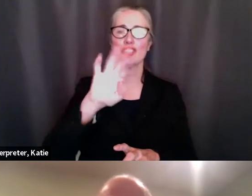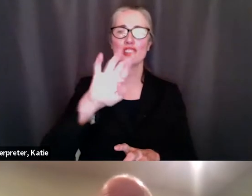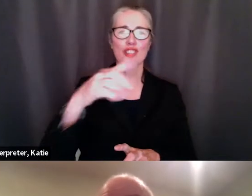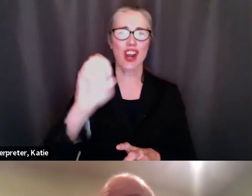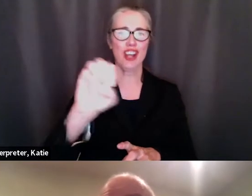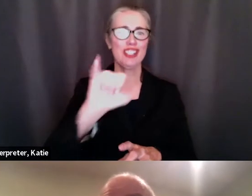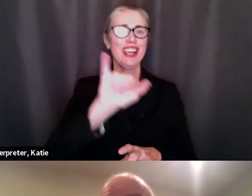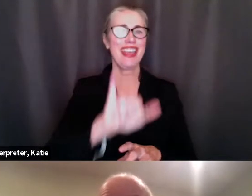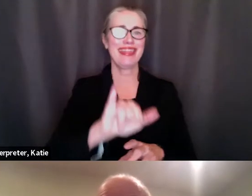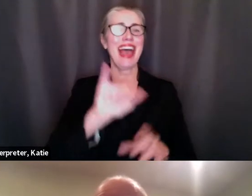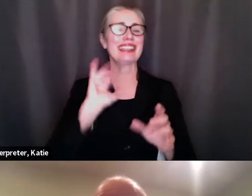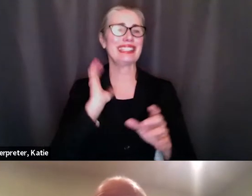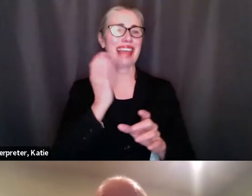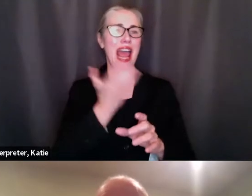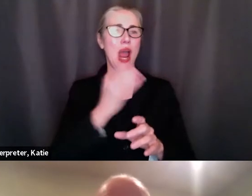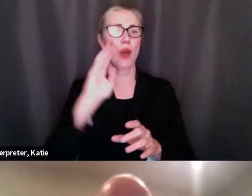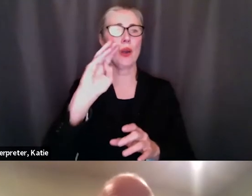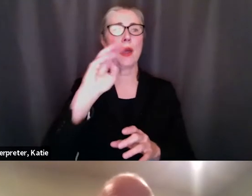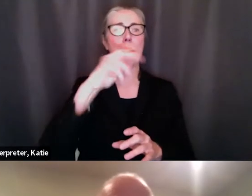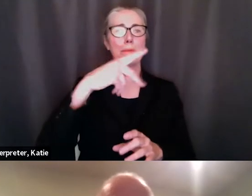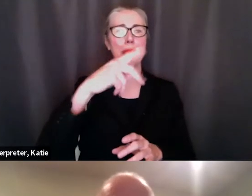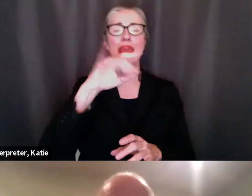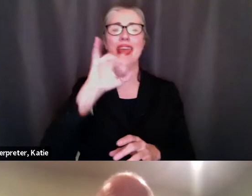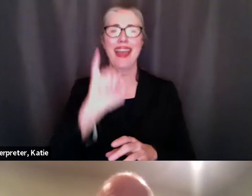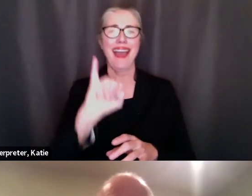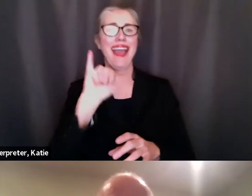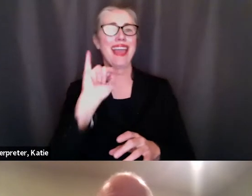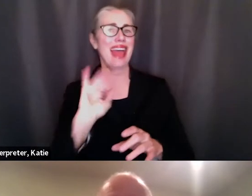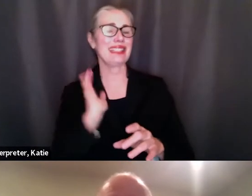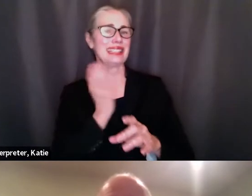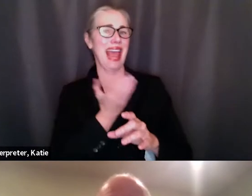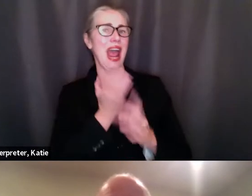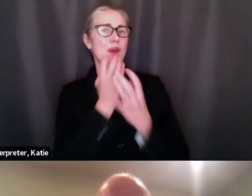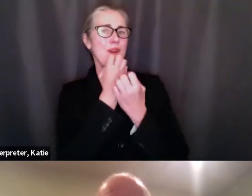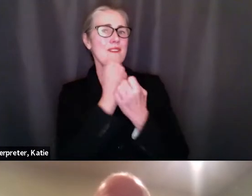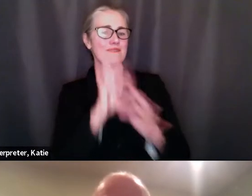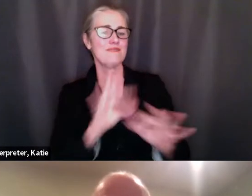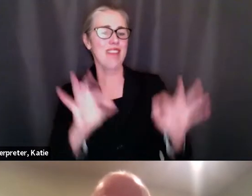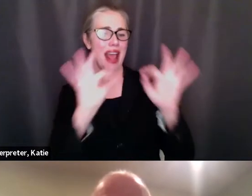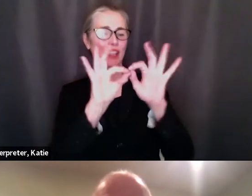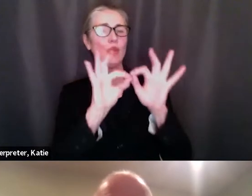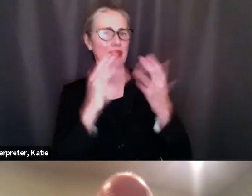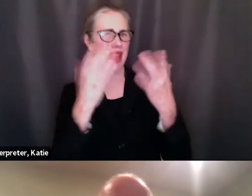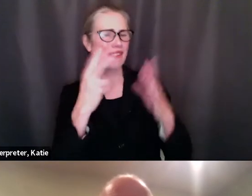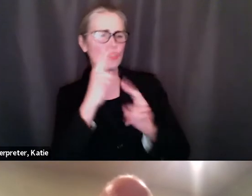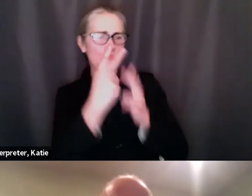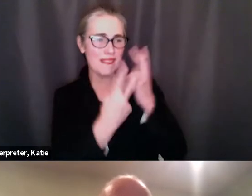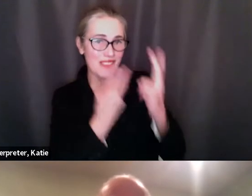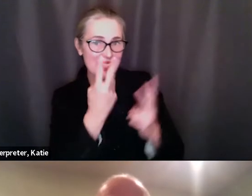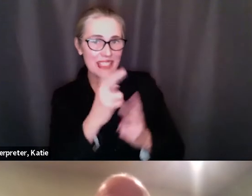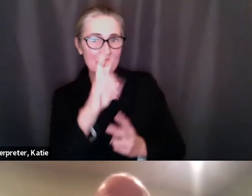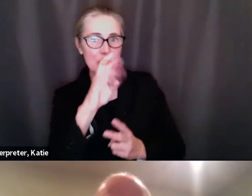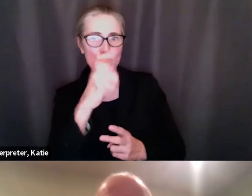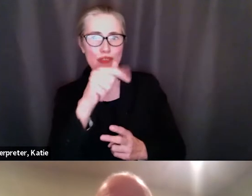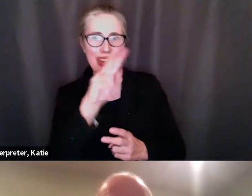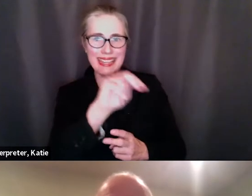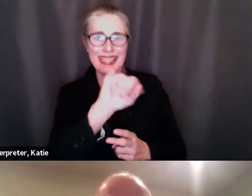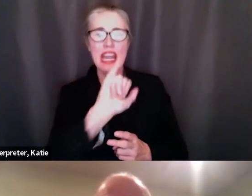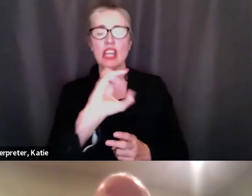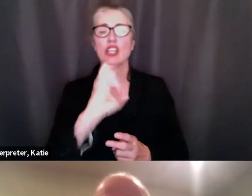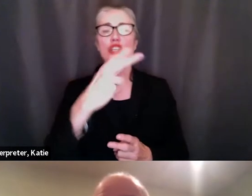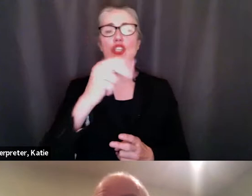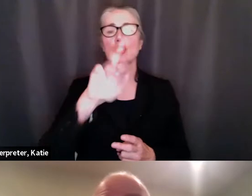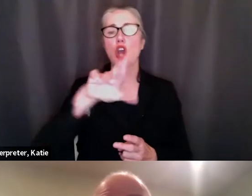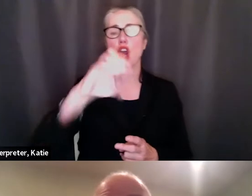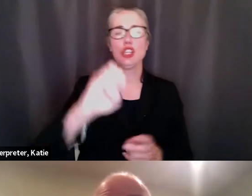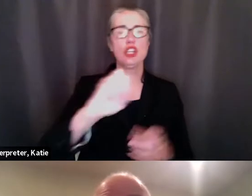statement or monroe's core values that we developed several years ago after visiting reagan elementary school charge is an acronym that stands for